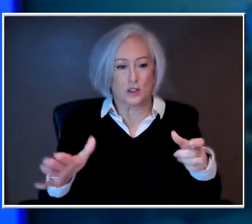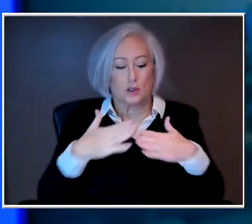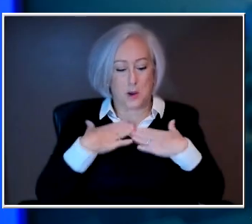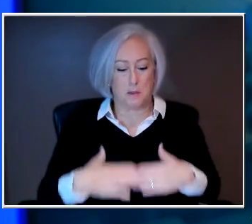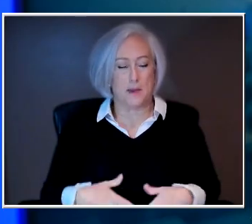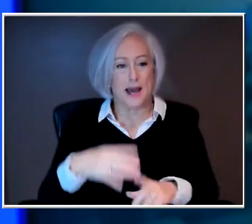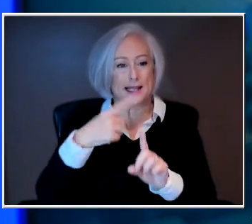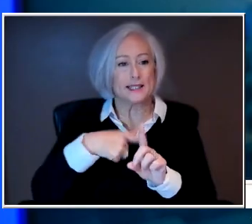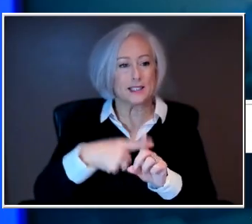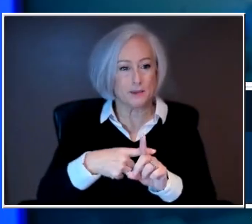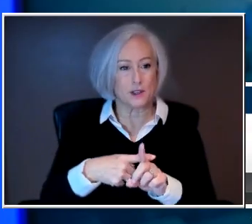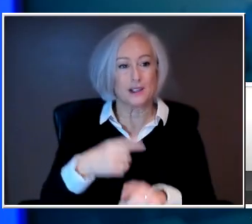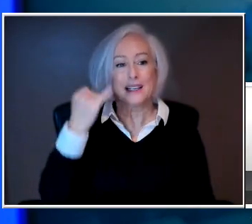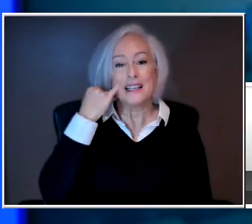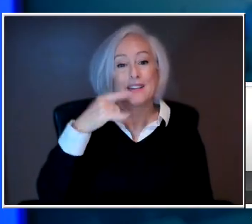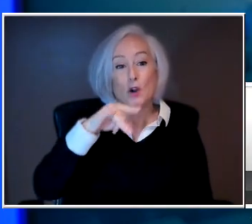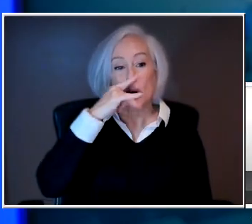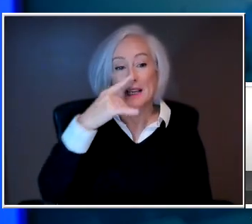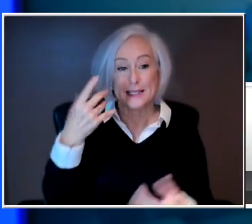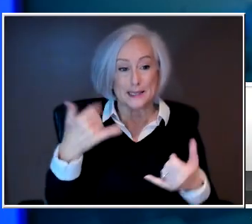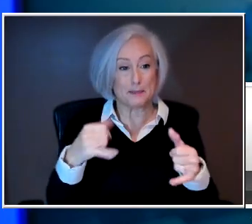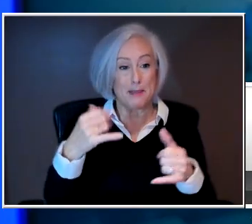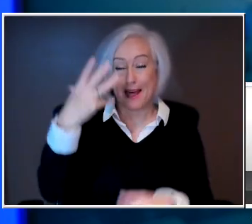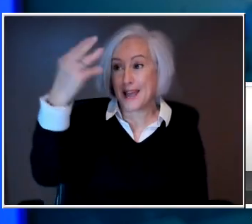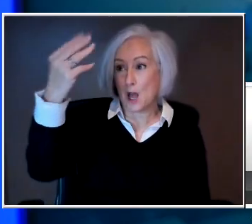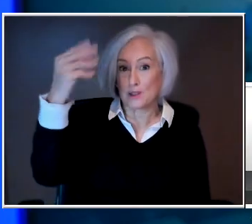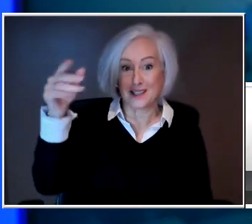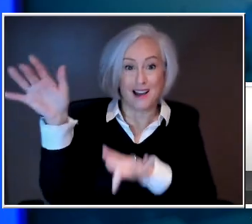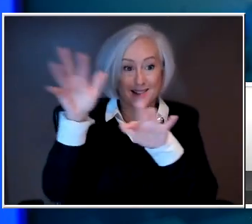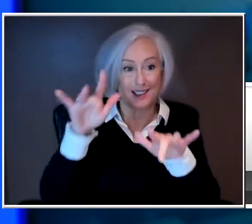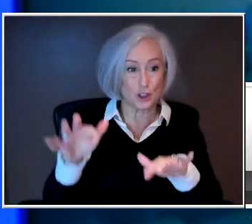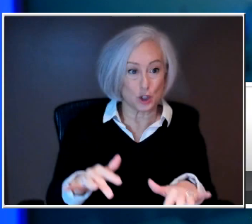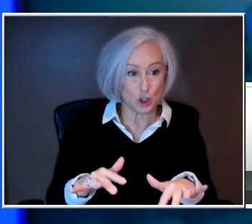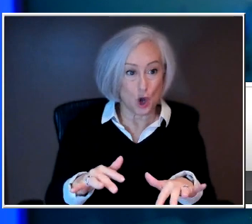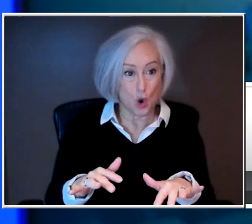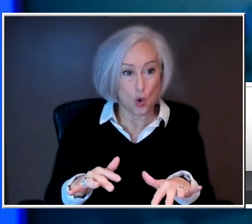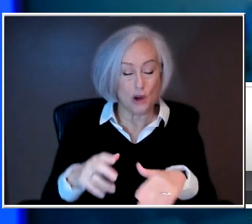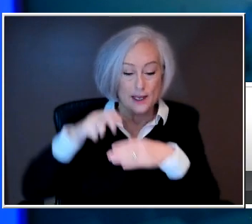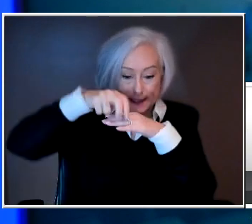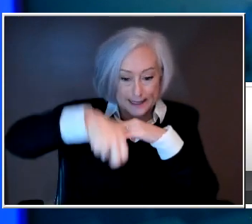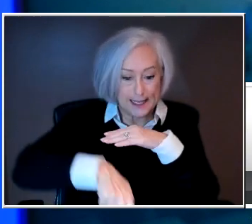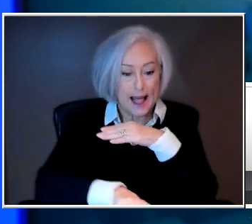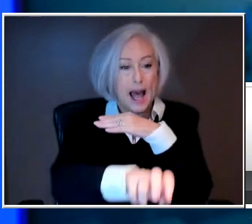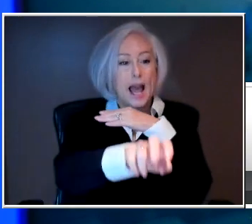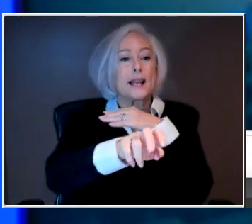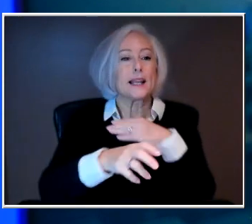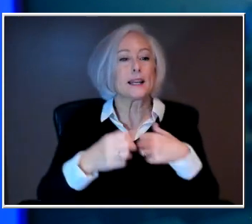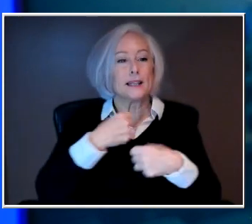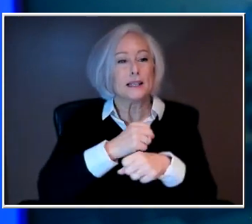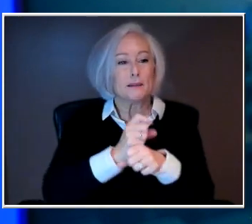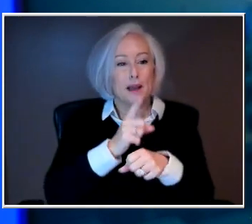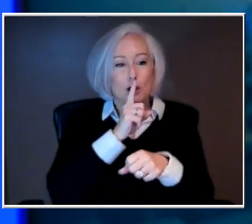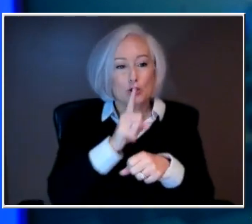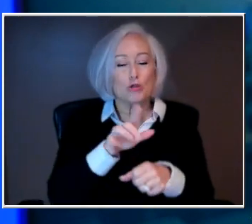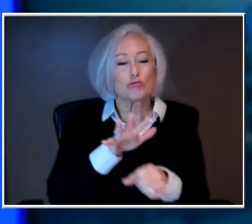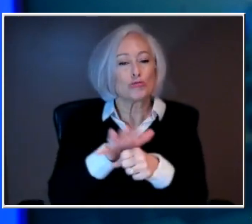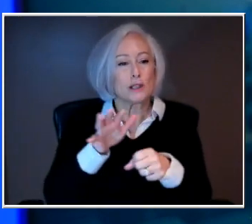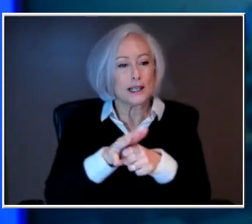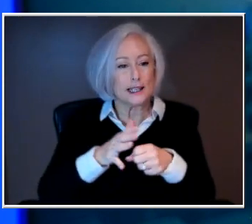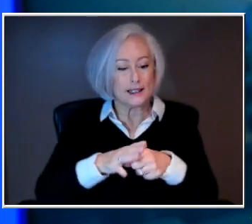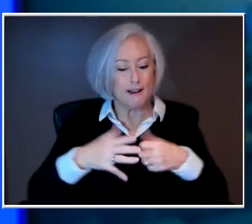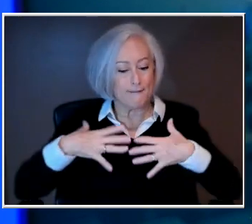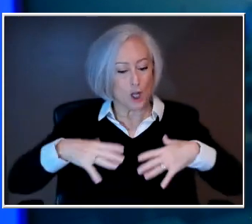are going to be playing outside in snow, going for sliding, and make sure they're well protected, they're layered up, their skin is